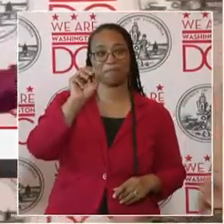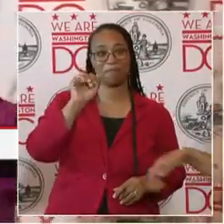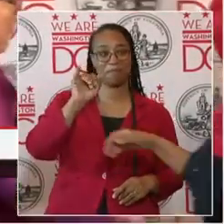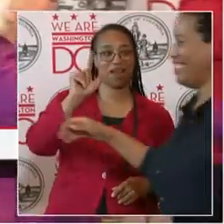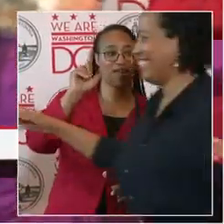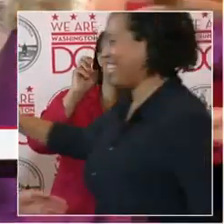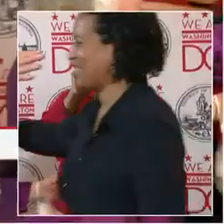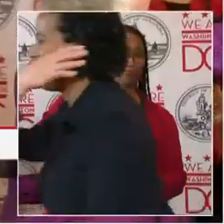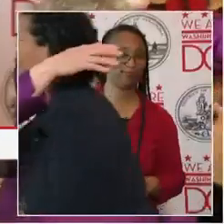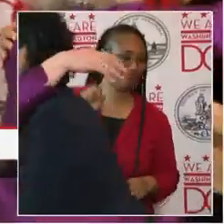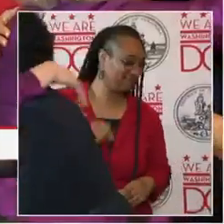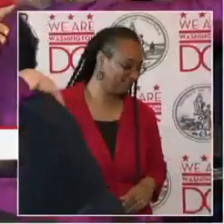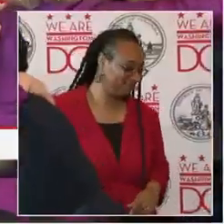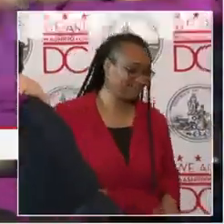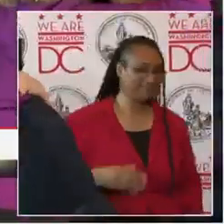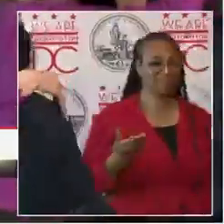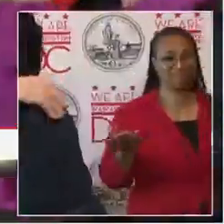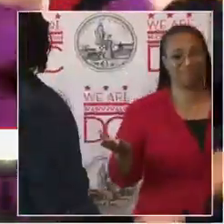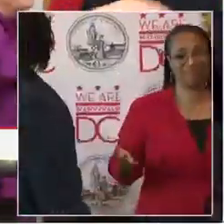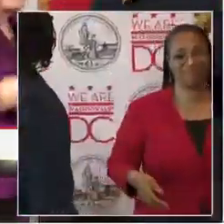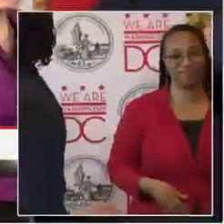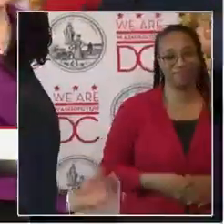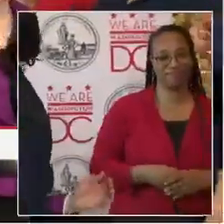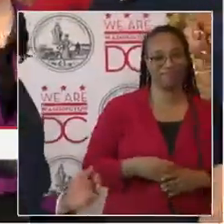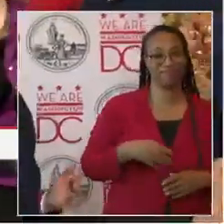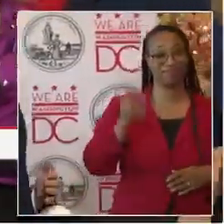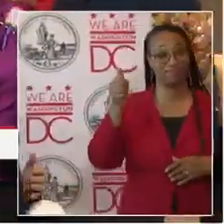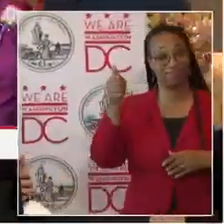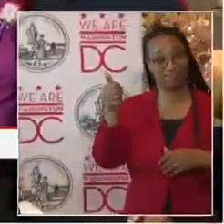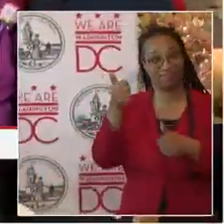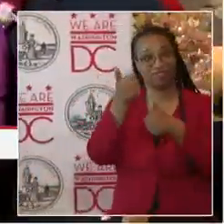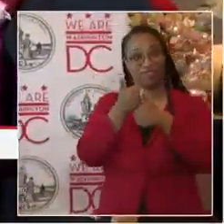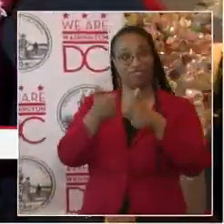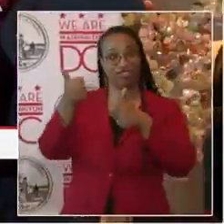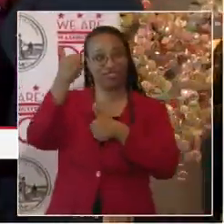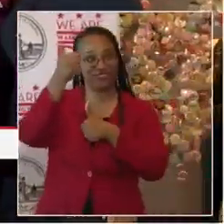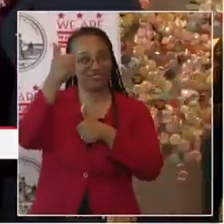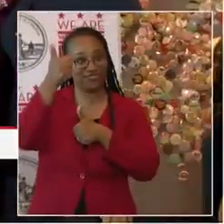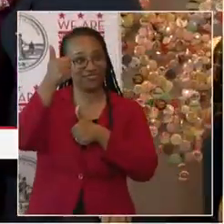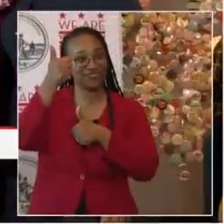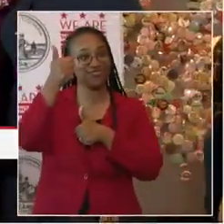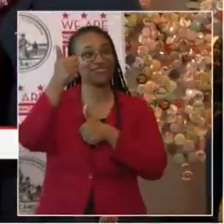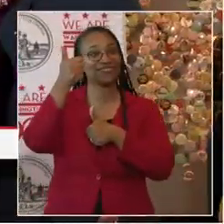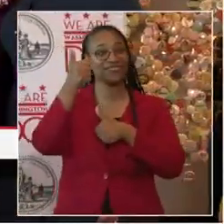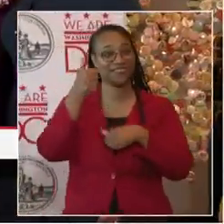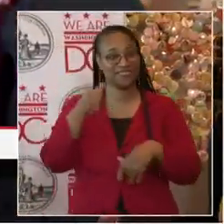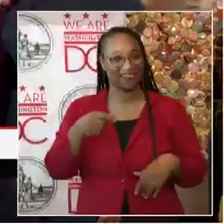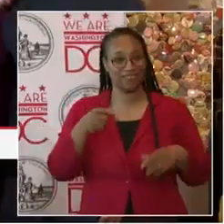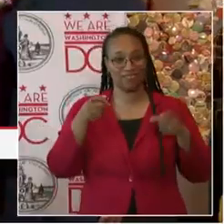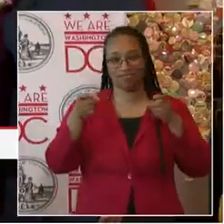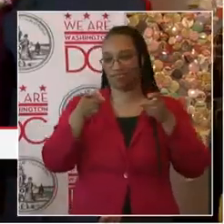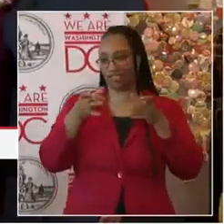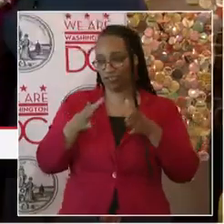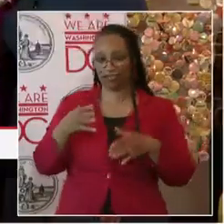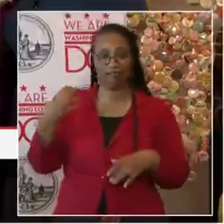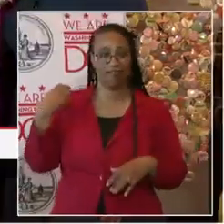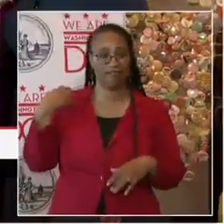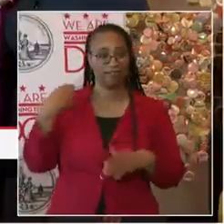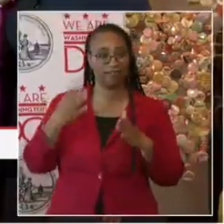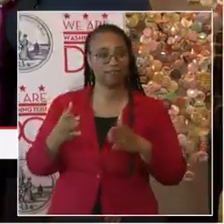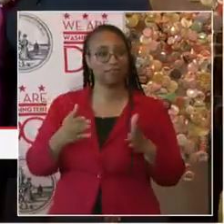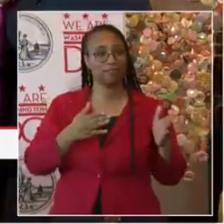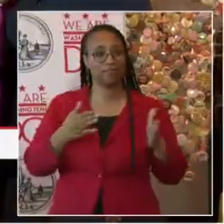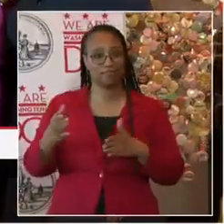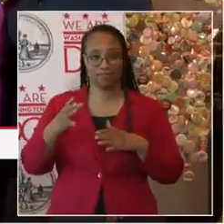Dr. Laura Myers is the Chief Executive Officer at Planned Parenthood of Metropolitan Washington.